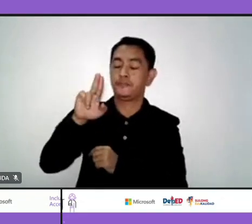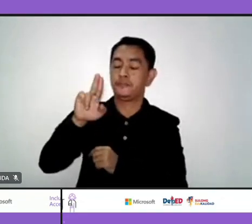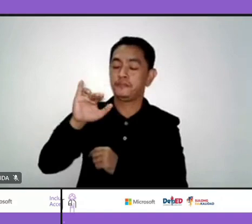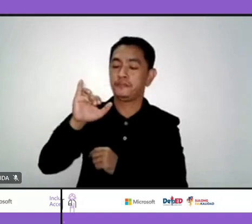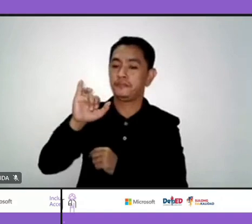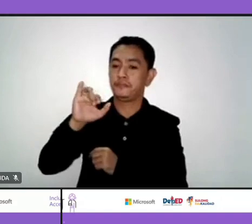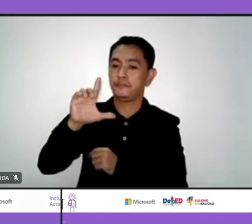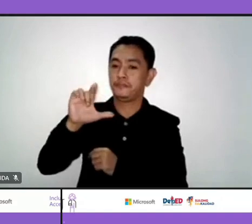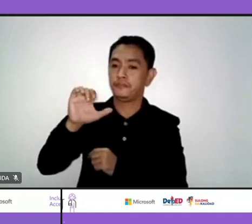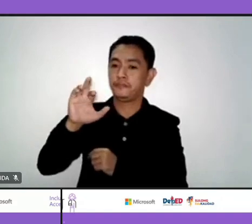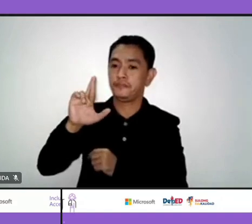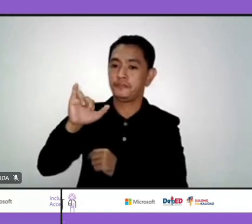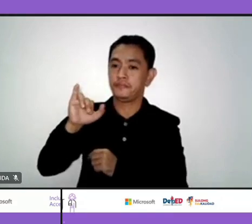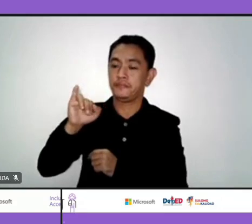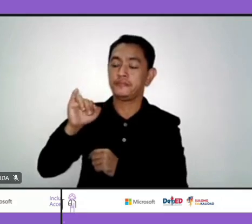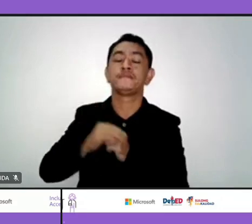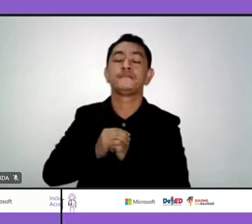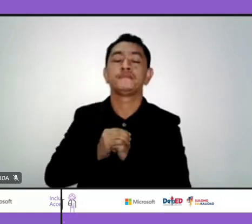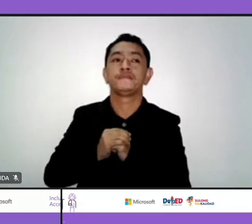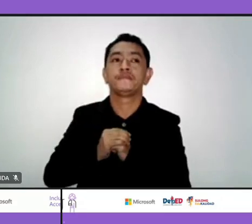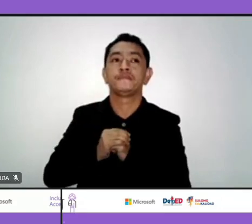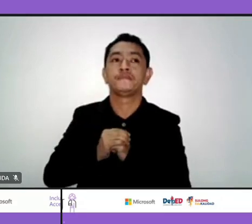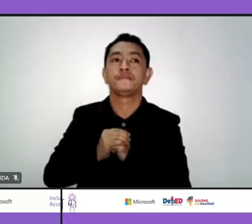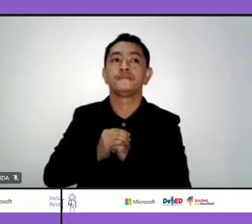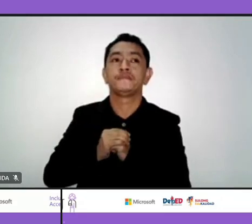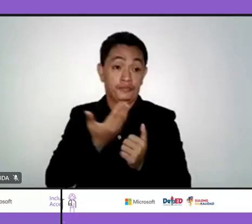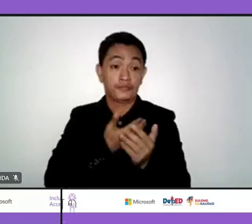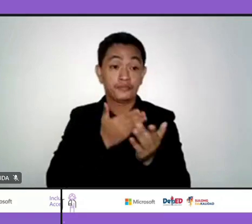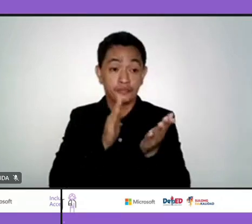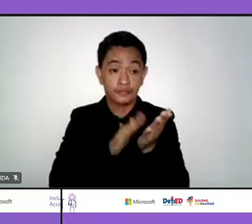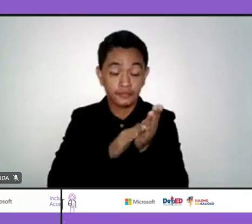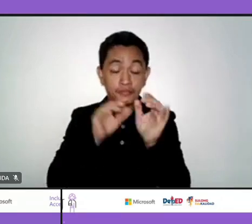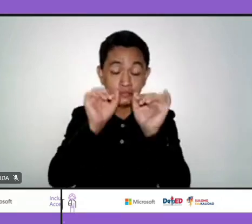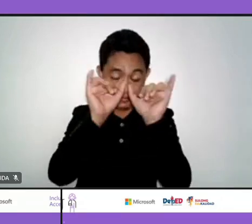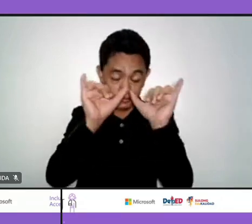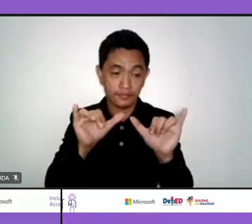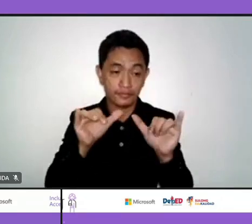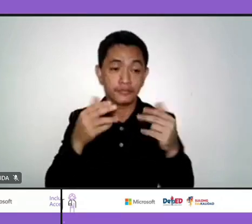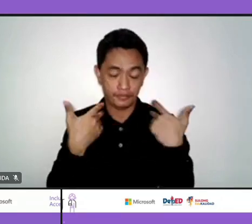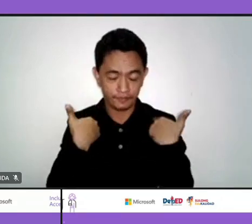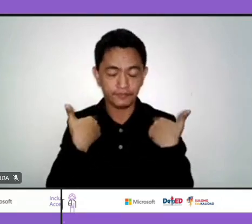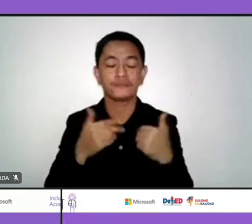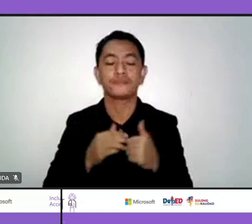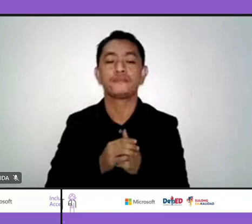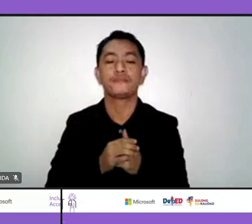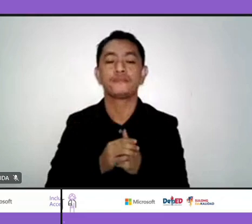fundamental things that need to be understood about using the PhilEARI. But it's great that